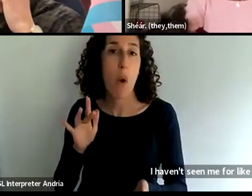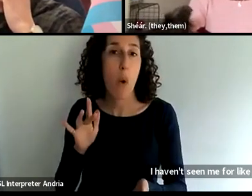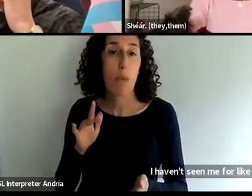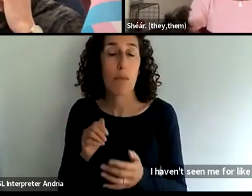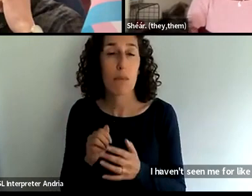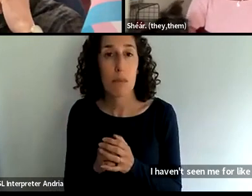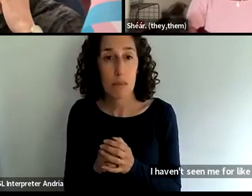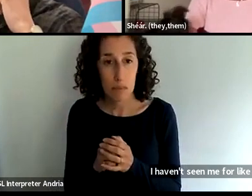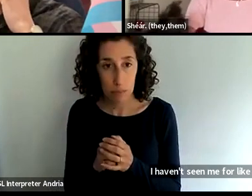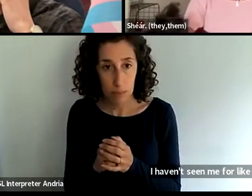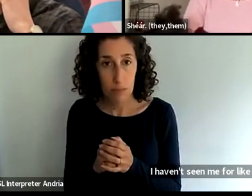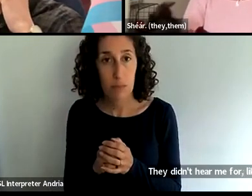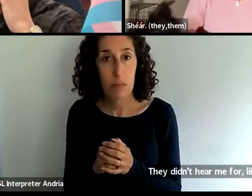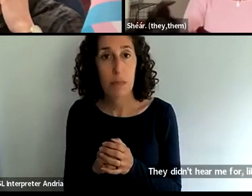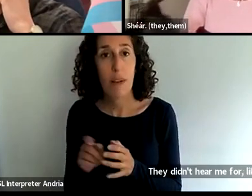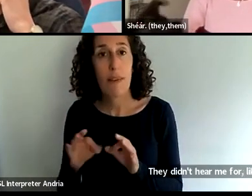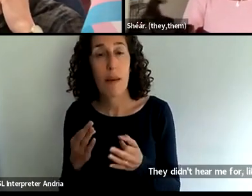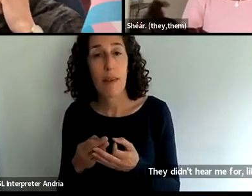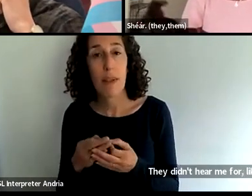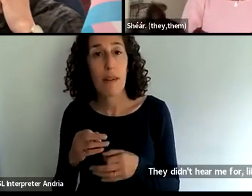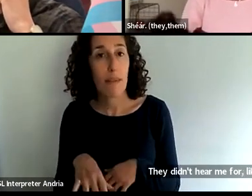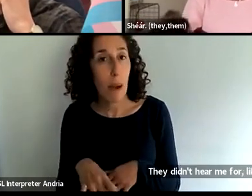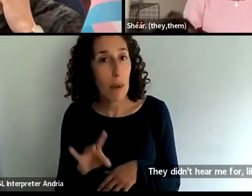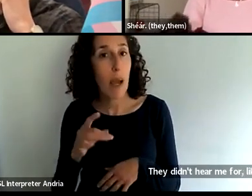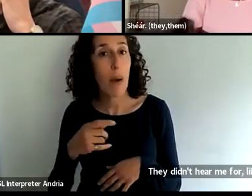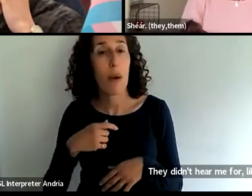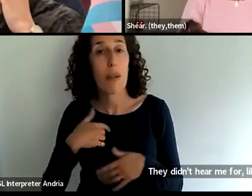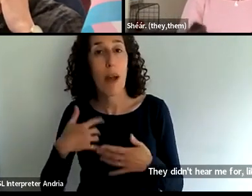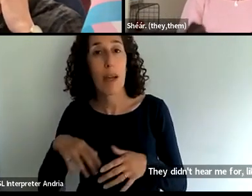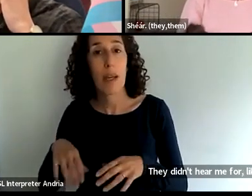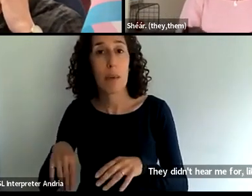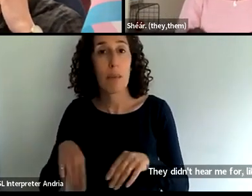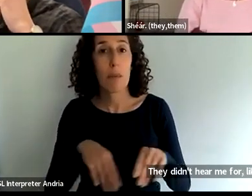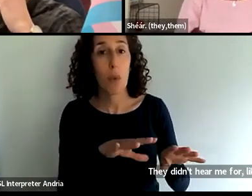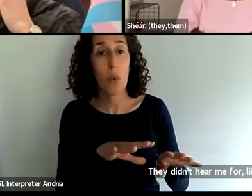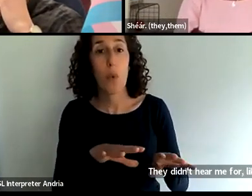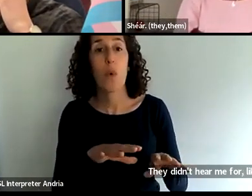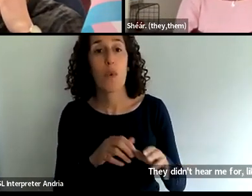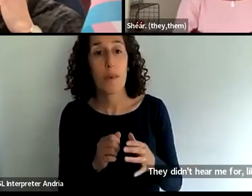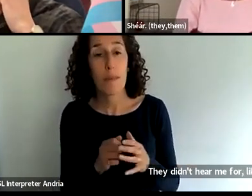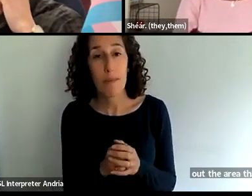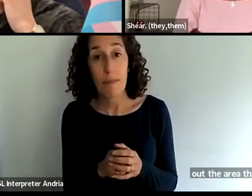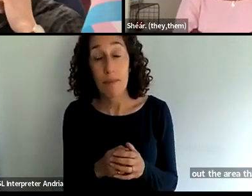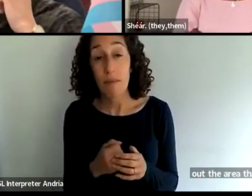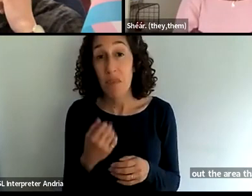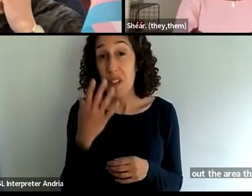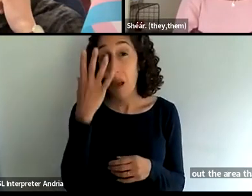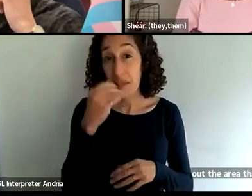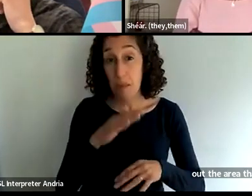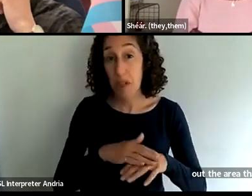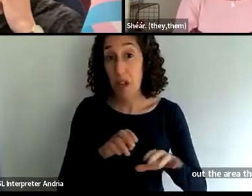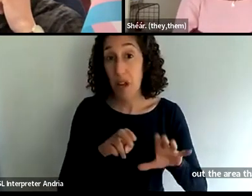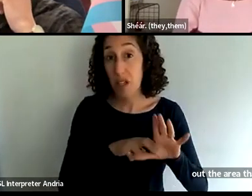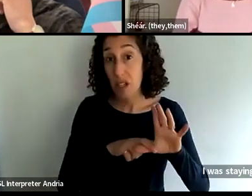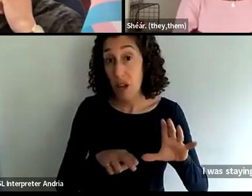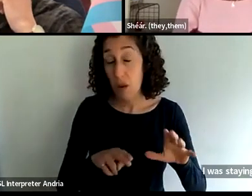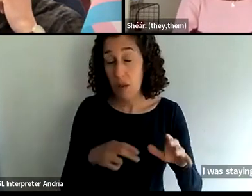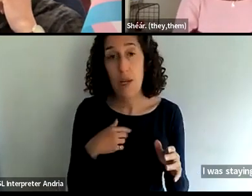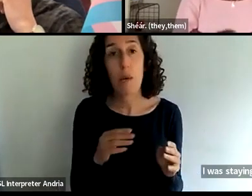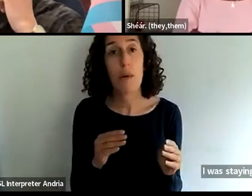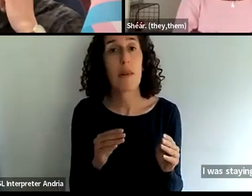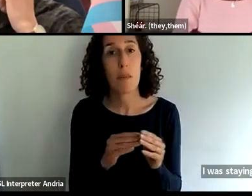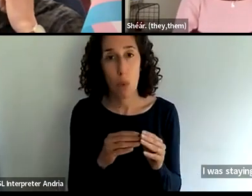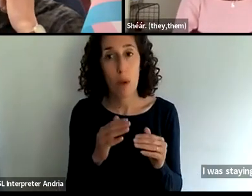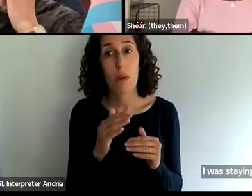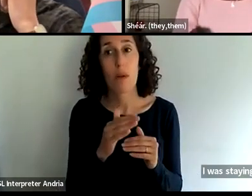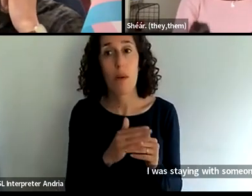out the area that I had moved to. I was staying with someone sleeping on their couch, but I was much more comfortable because